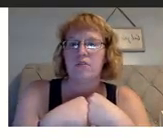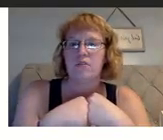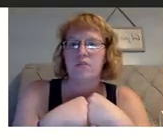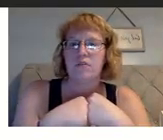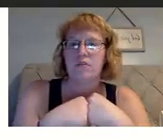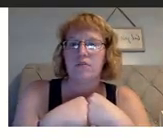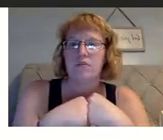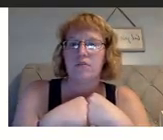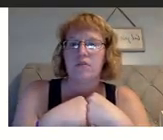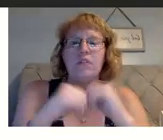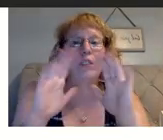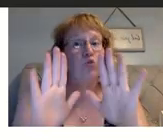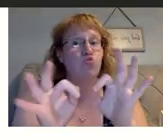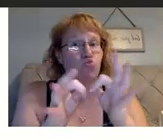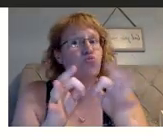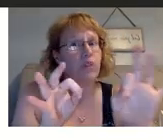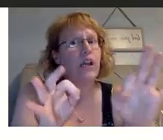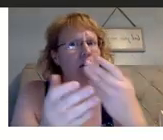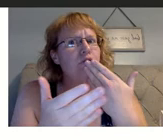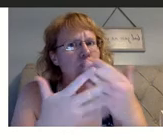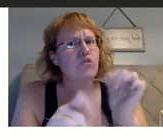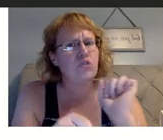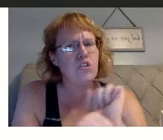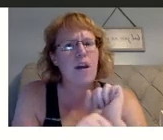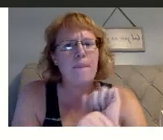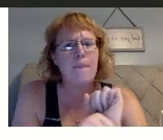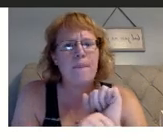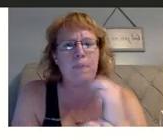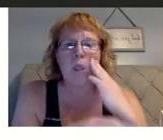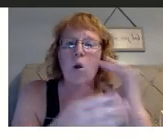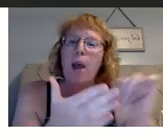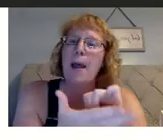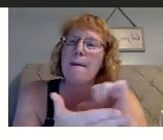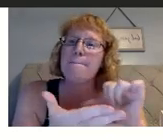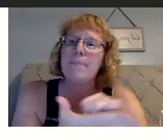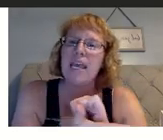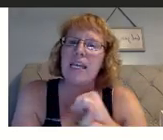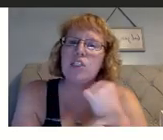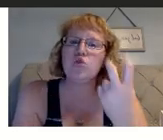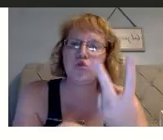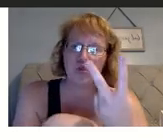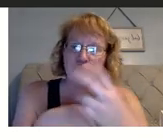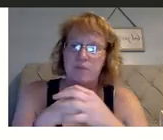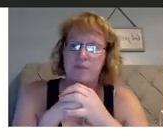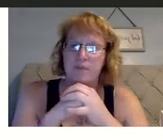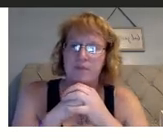That is a great sentence. Great work, guys. And we know that from page 2.